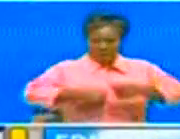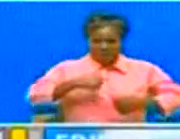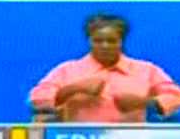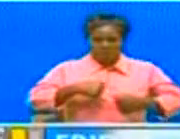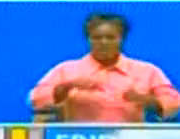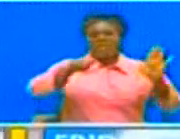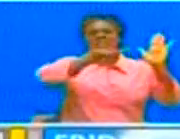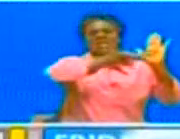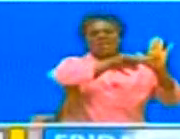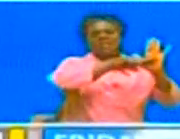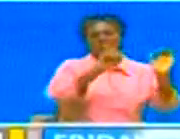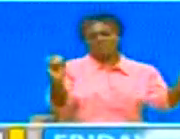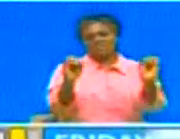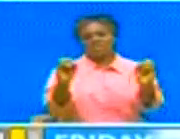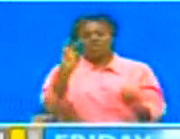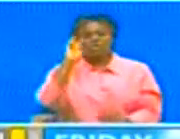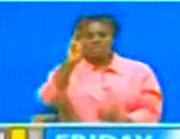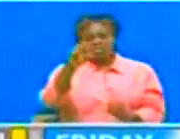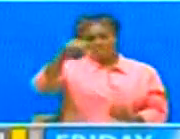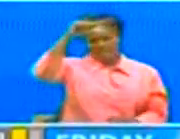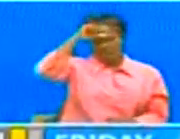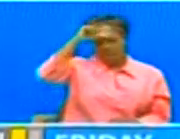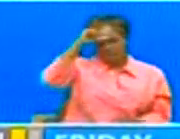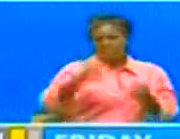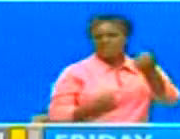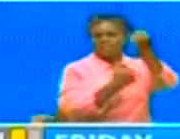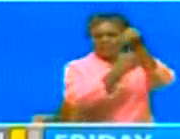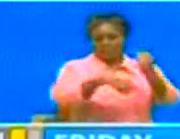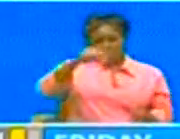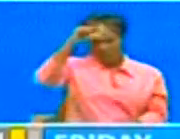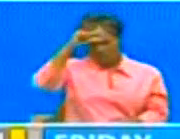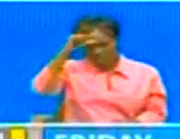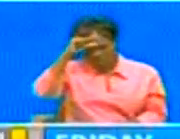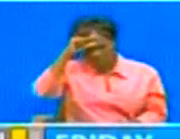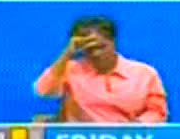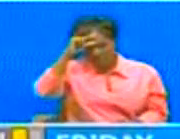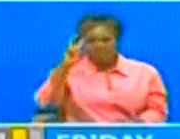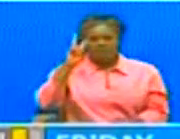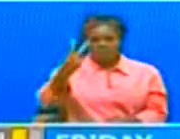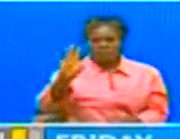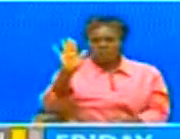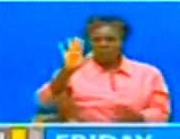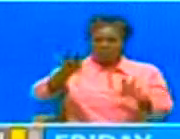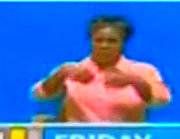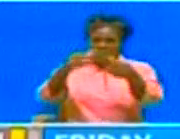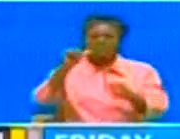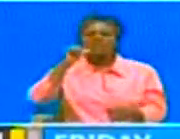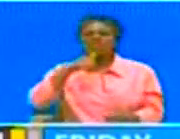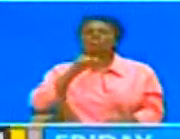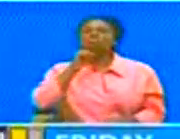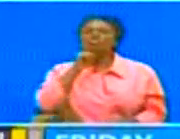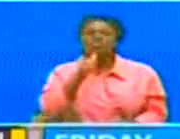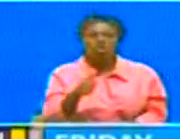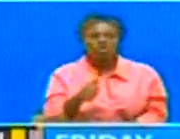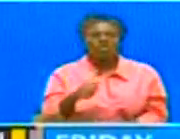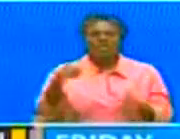less negative, mm-hmm. to look at a government to support them, yes, to yes. put their views mm-hmm. in a nicer way, not mm-hmm. to say